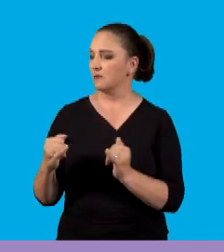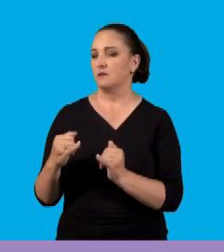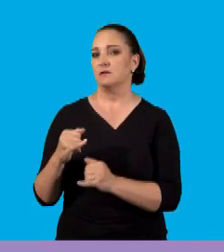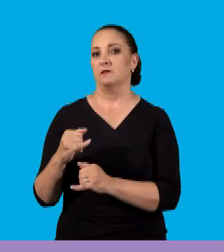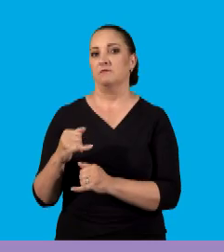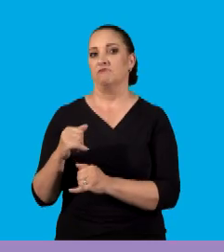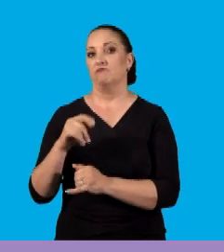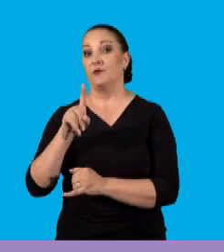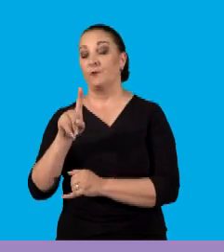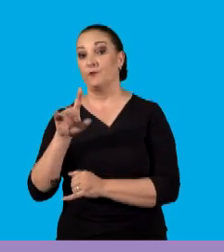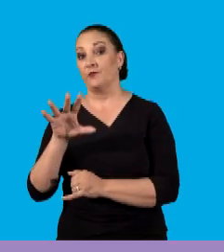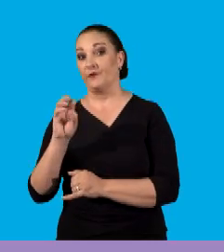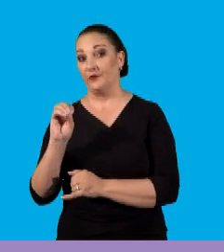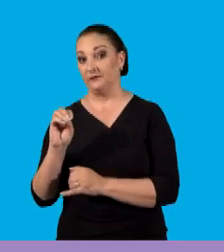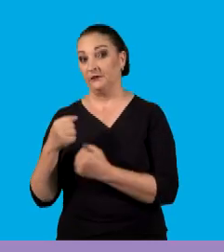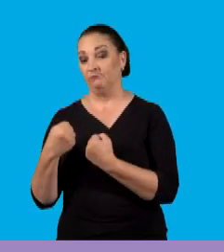at